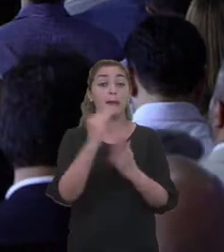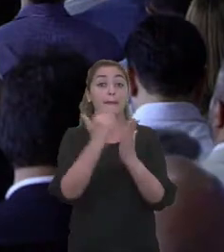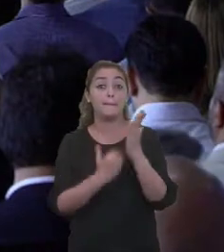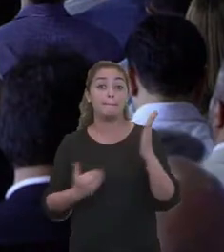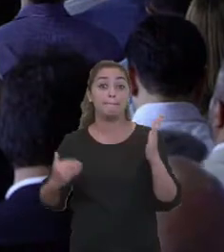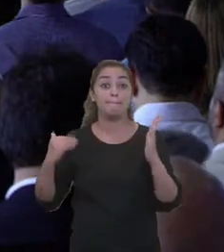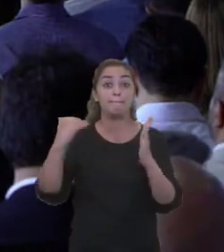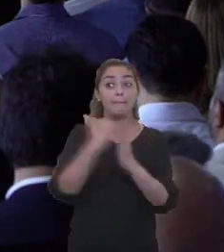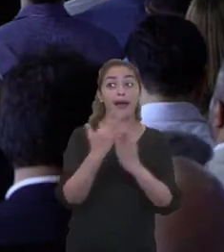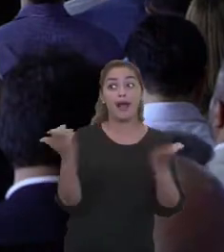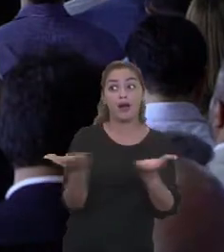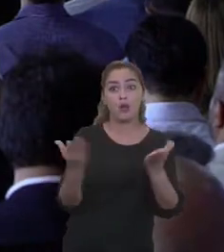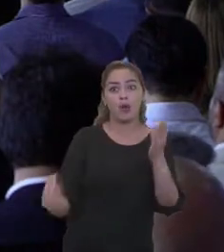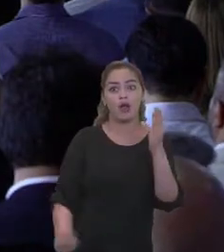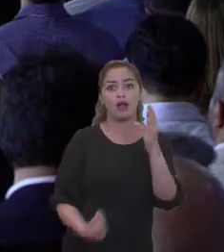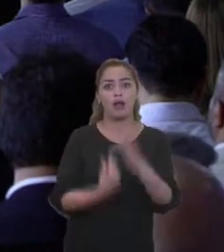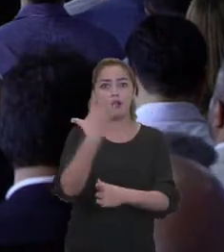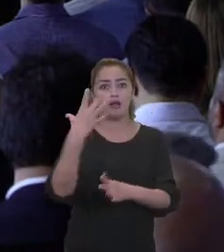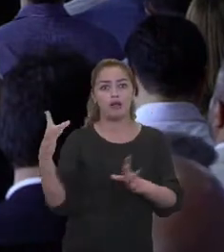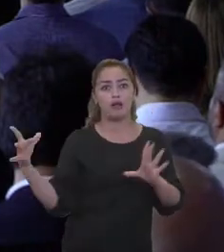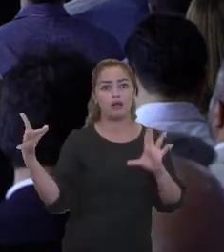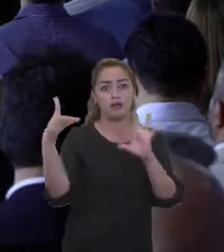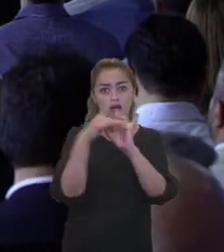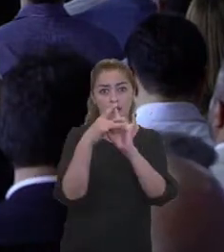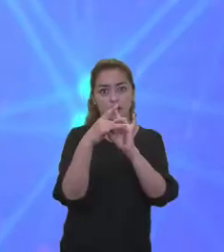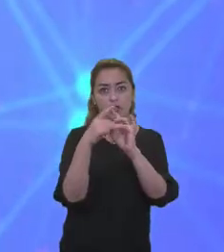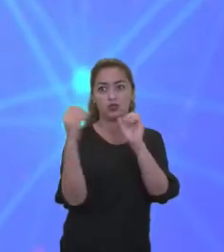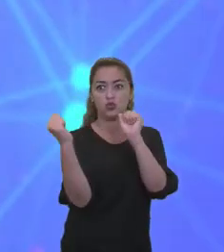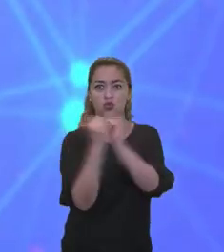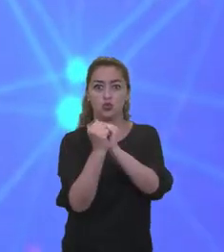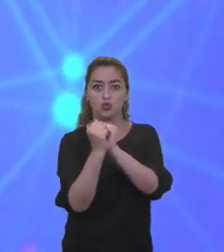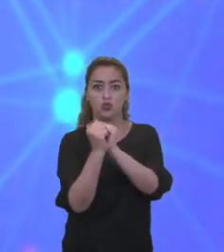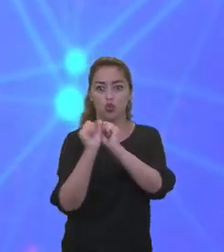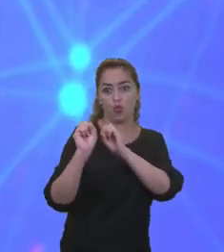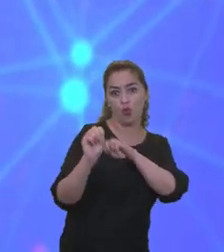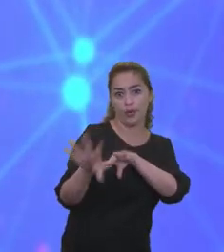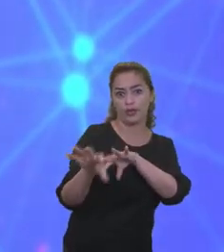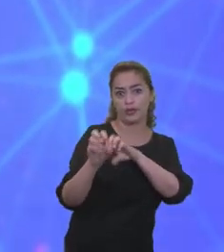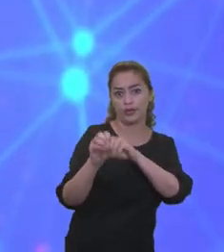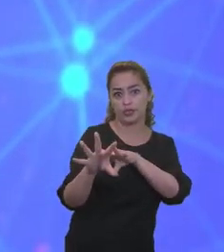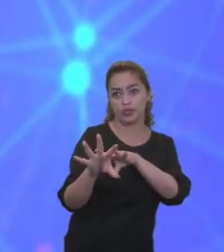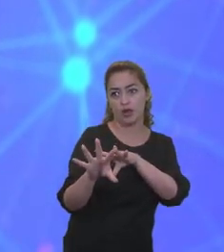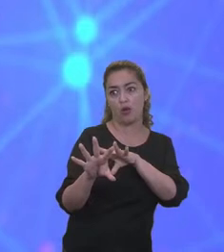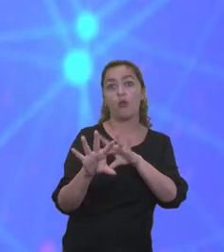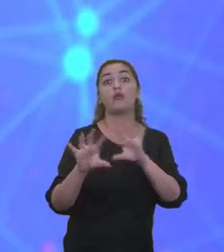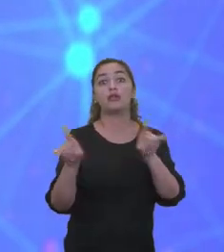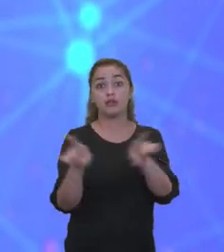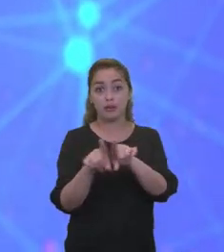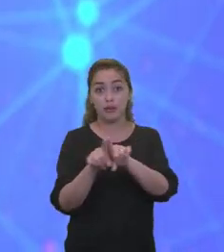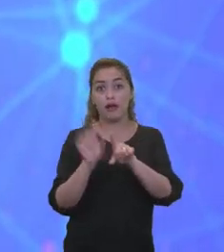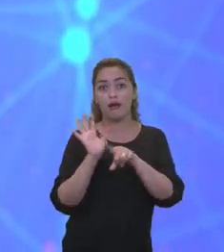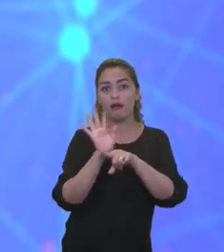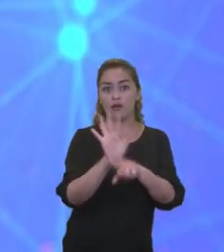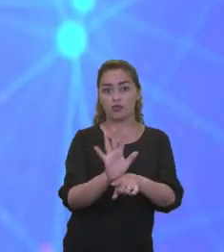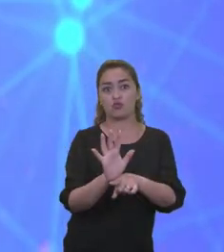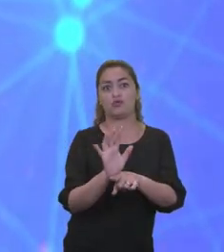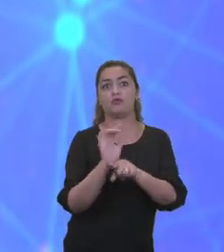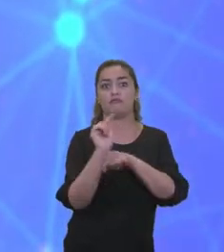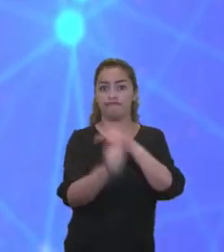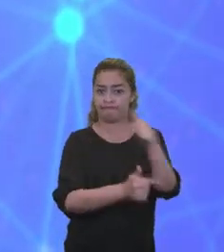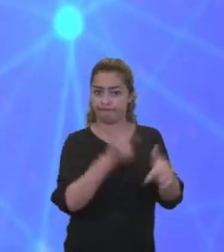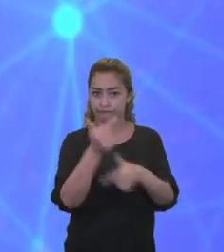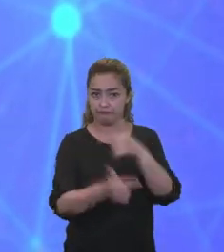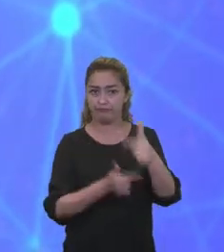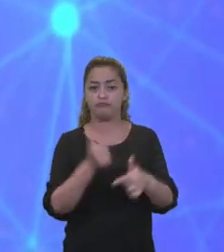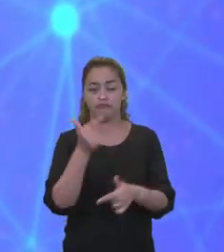go back to it. And most recently, we launched connectivity with education, meaning employability.